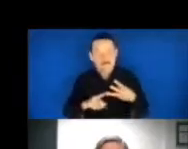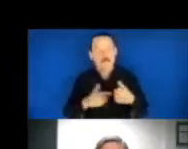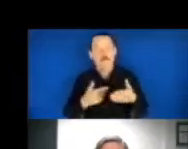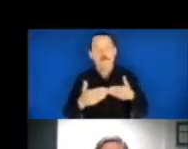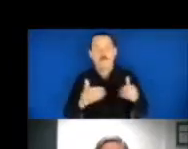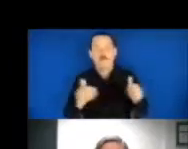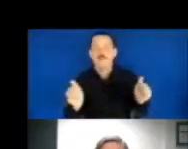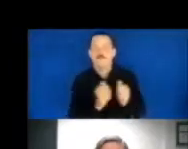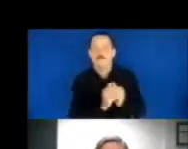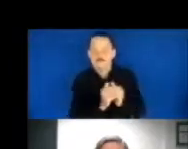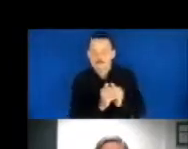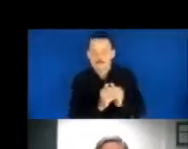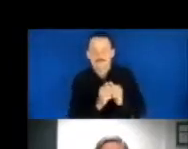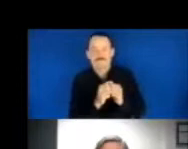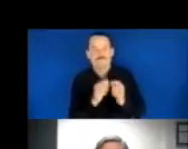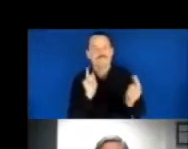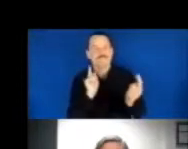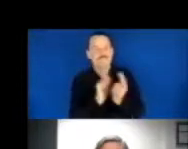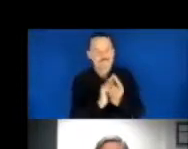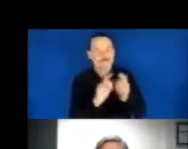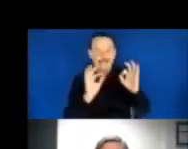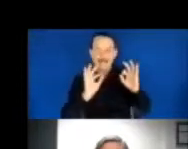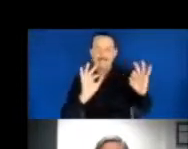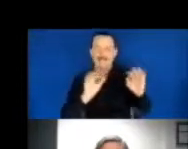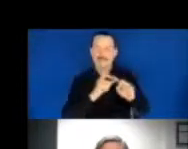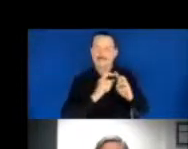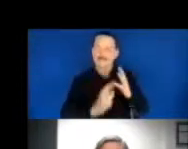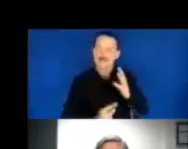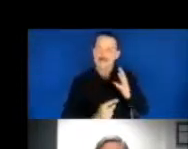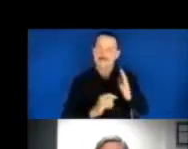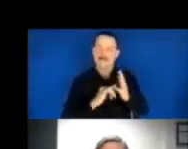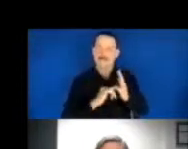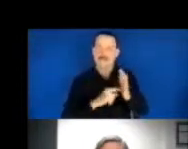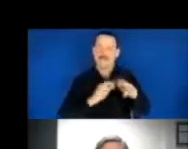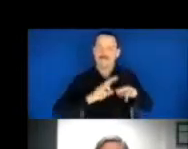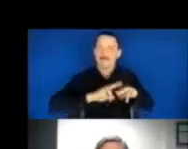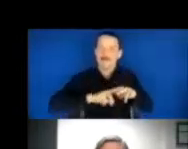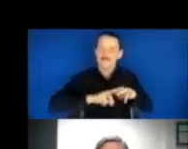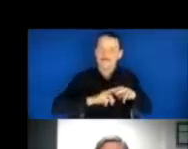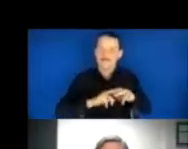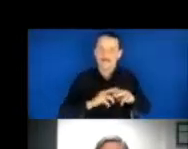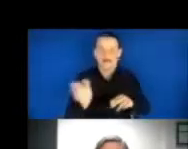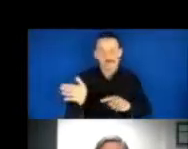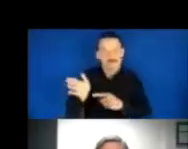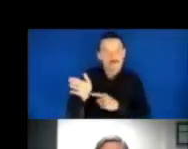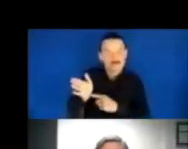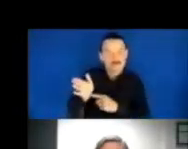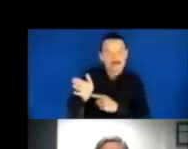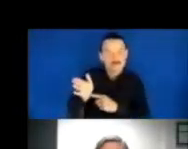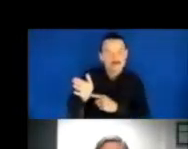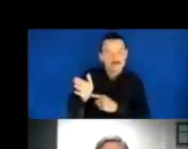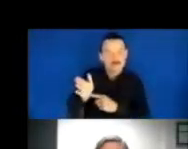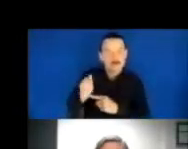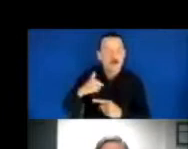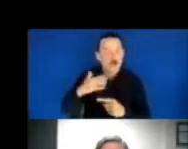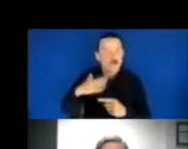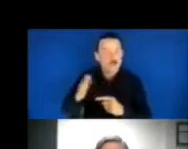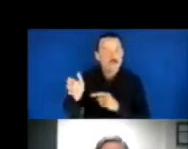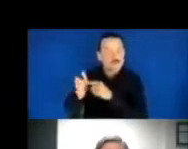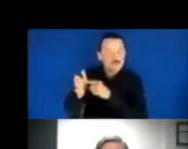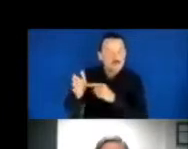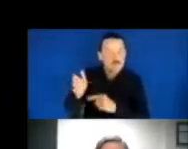staff that you're interested in and go through those questions so that you can make an informed decision about the best place for